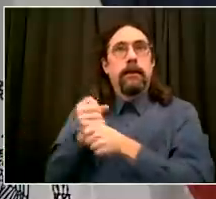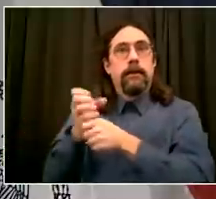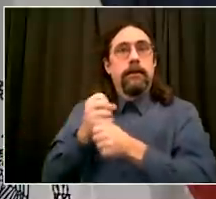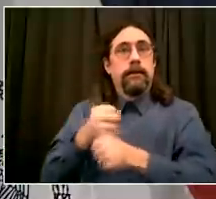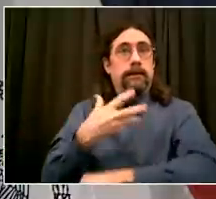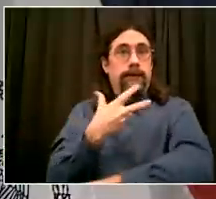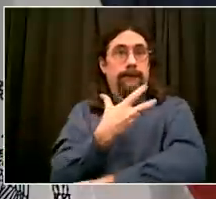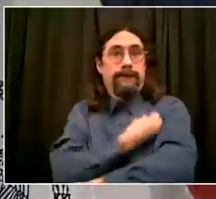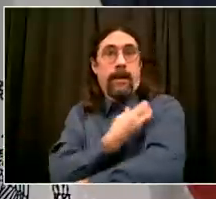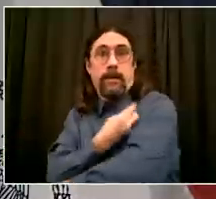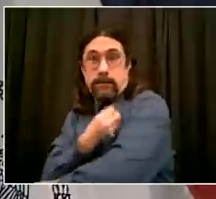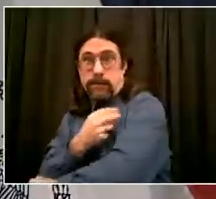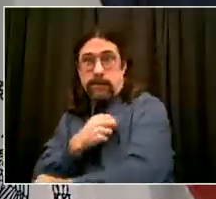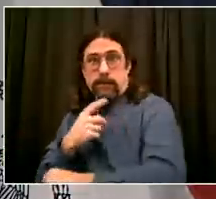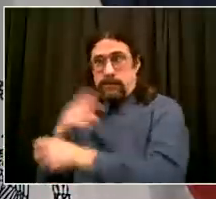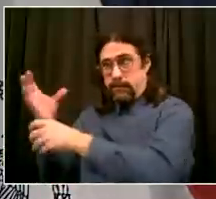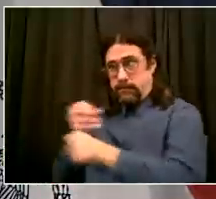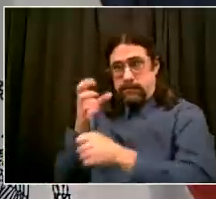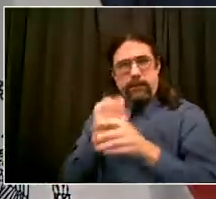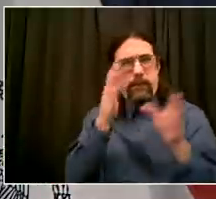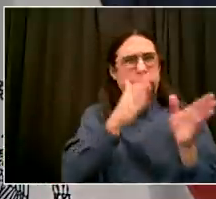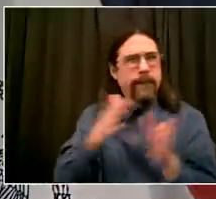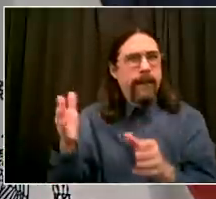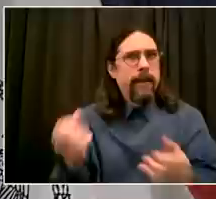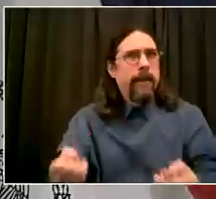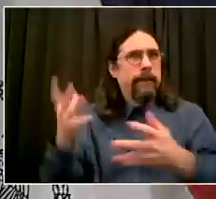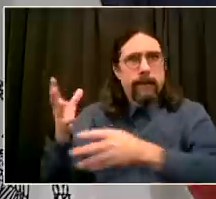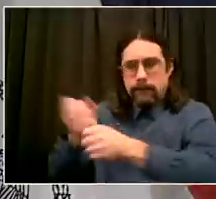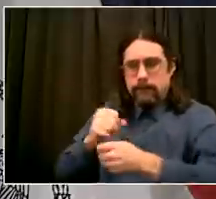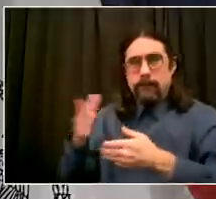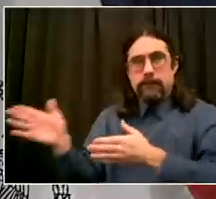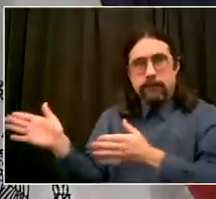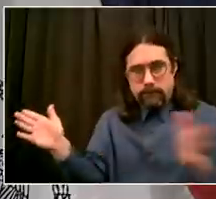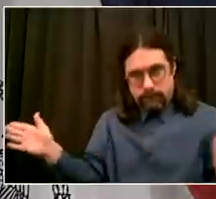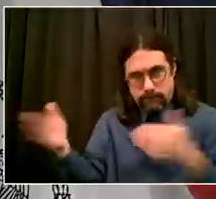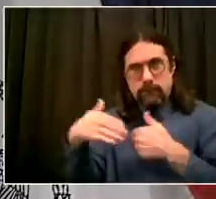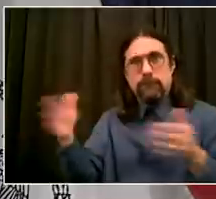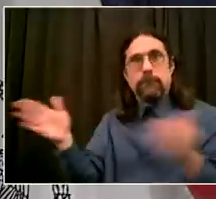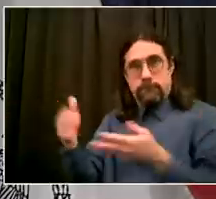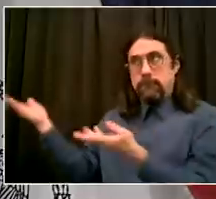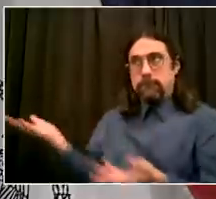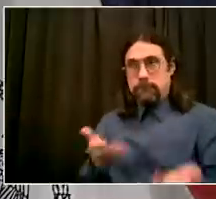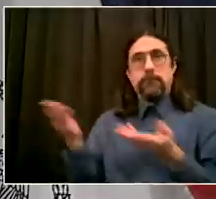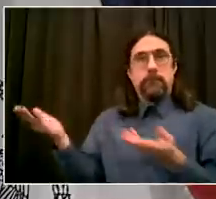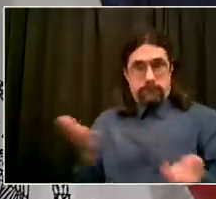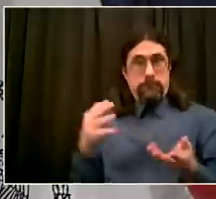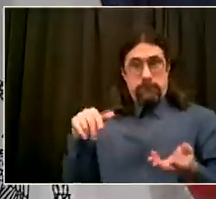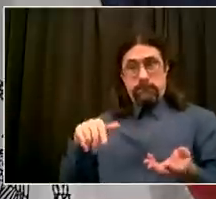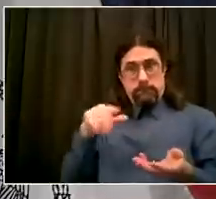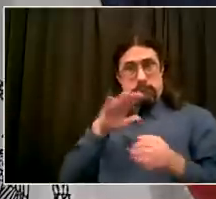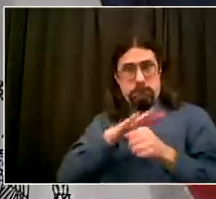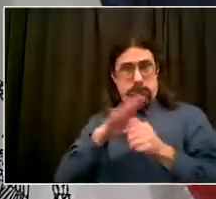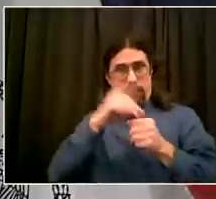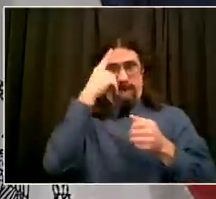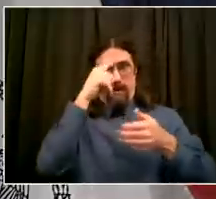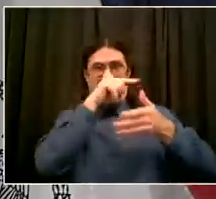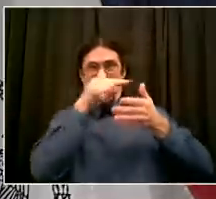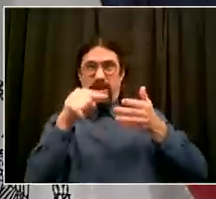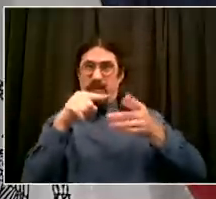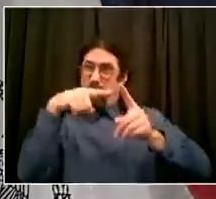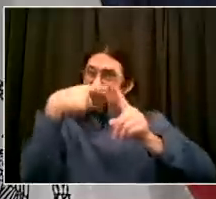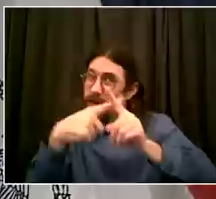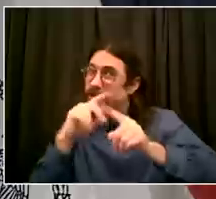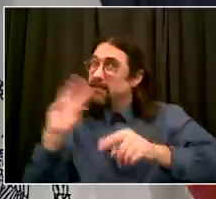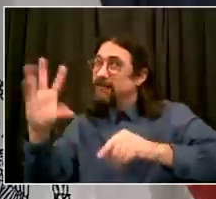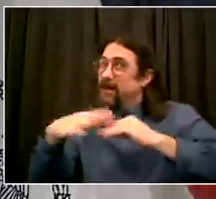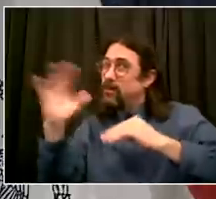but we have to have the doses to do it. Right now, with the current structure, and this is something President-elect Biden's talked